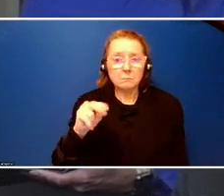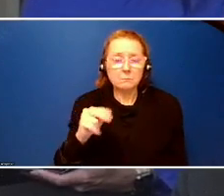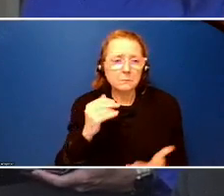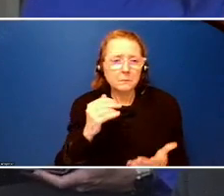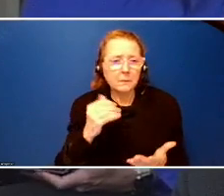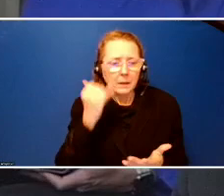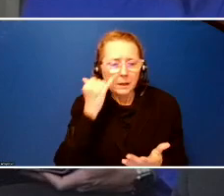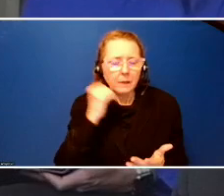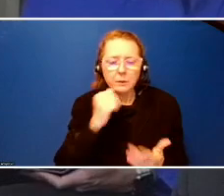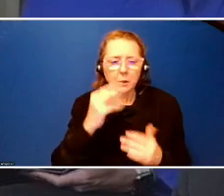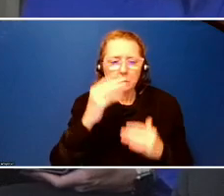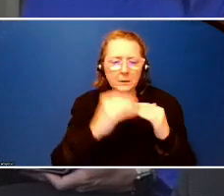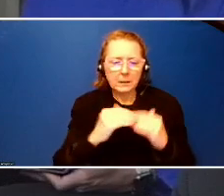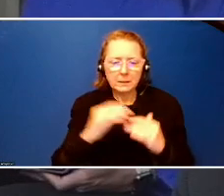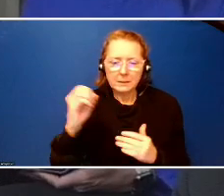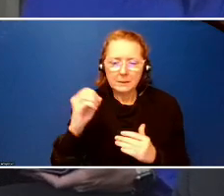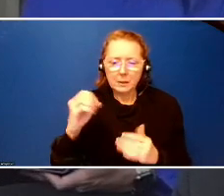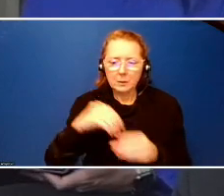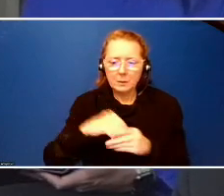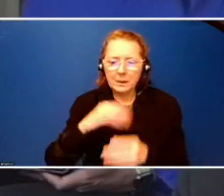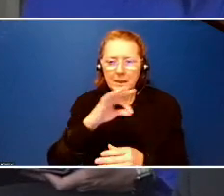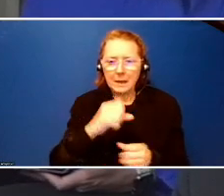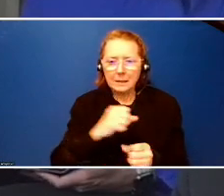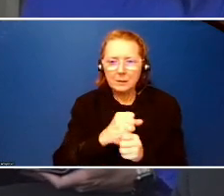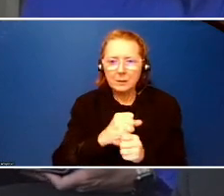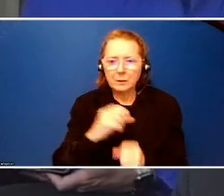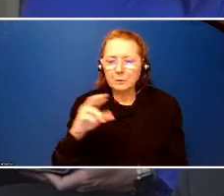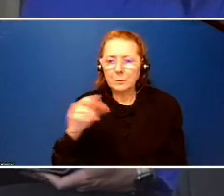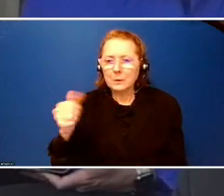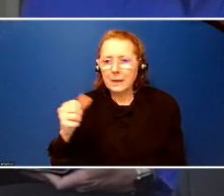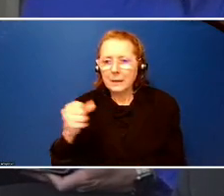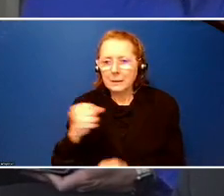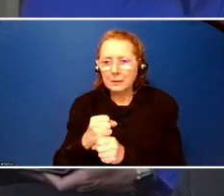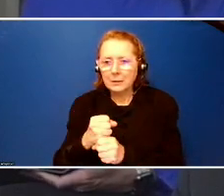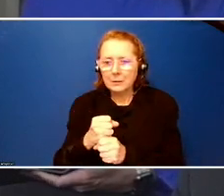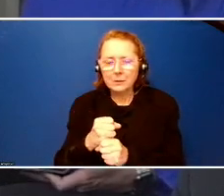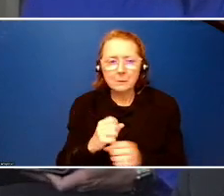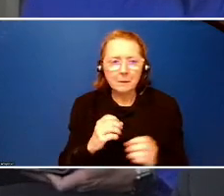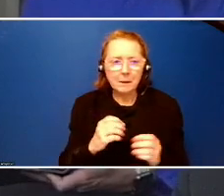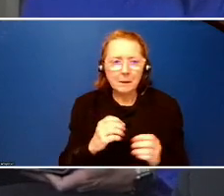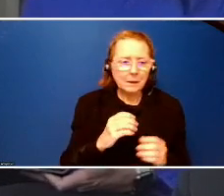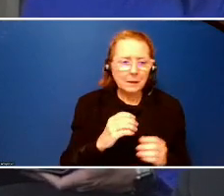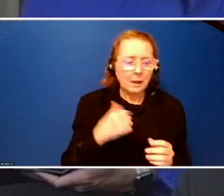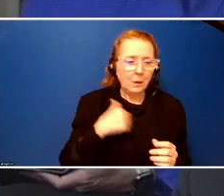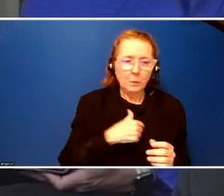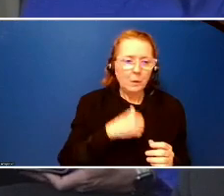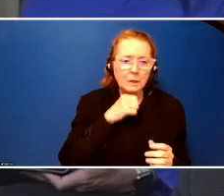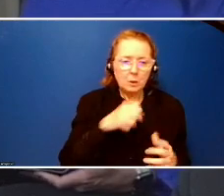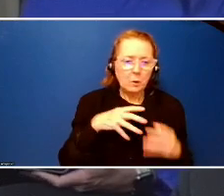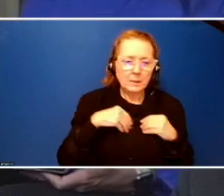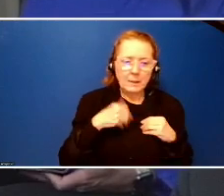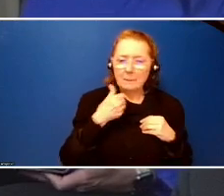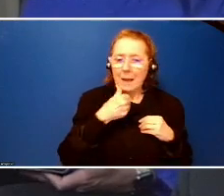get there in 9 years or 10 years, but none of those fatalities are acceptable to have in our community.